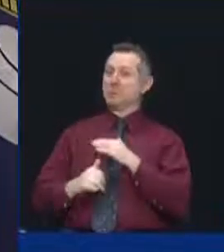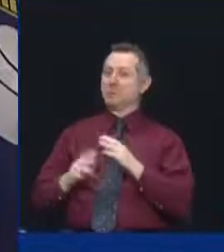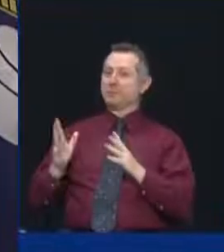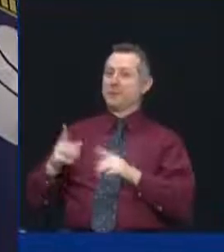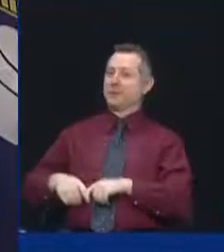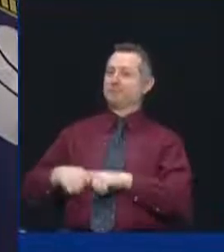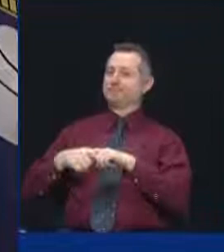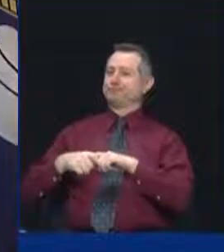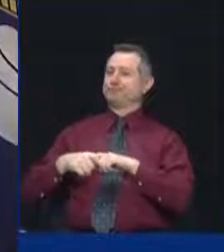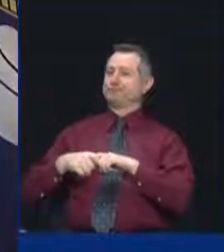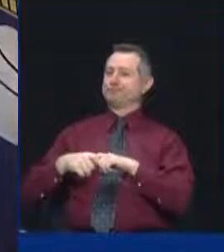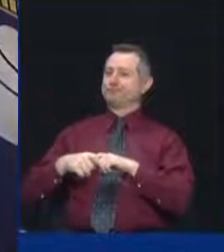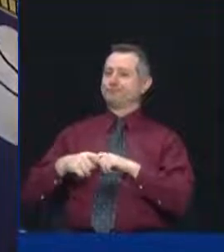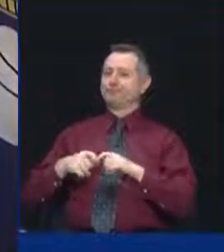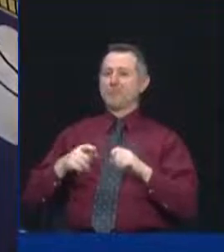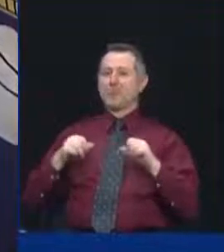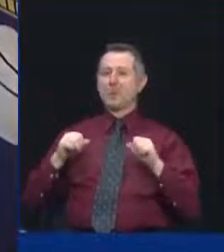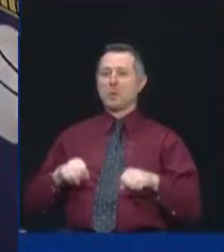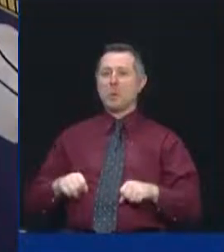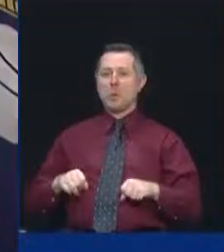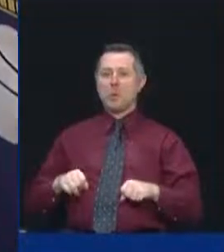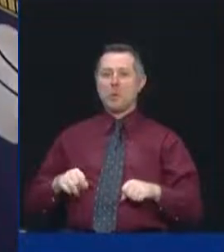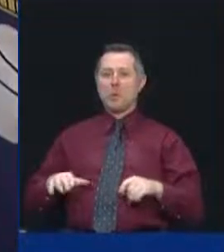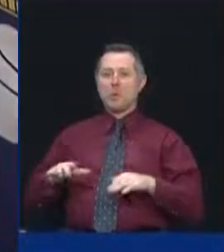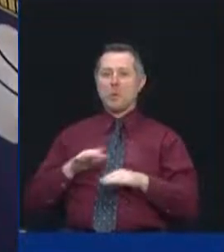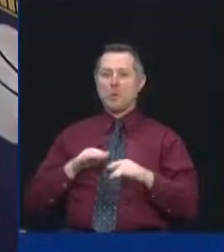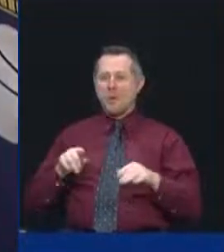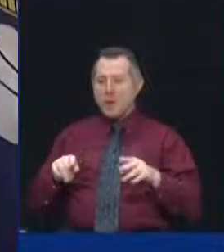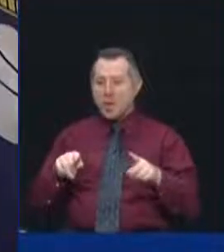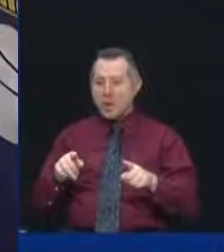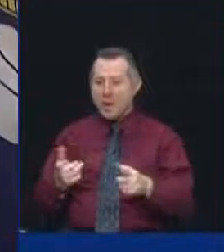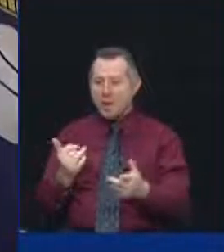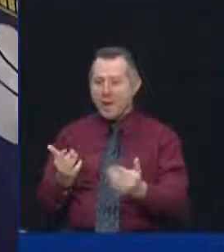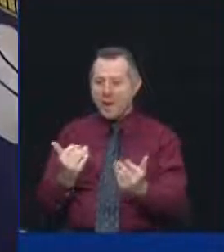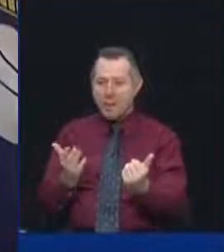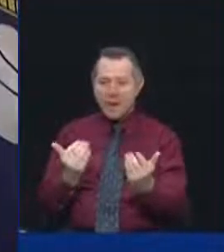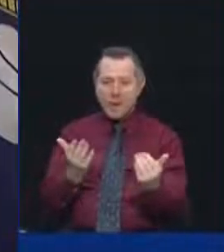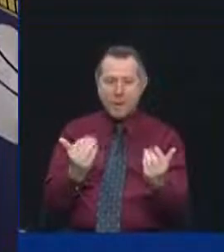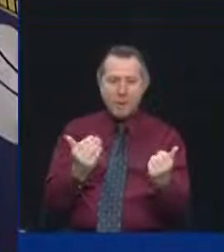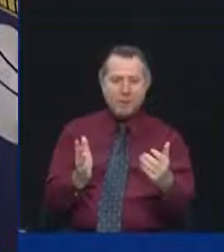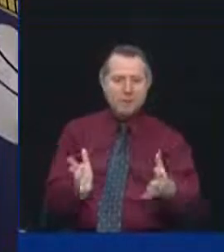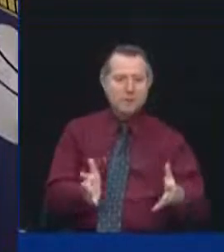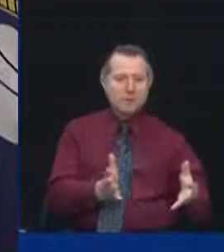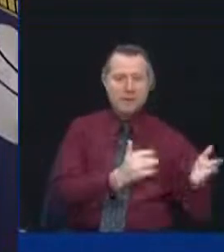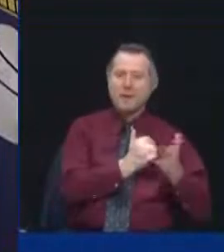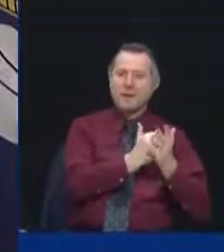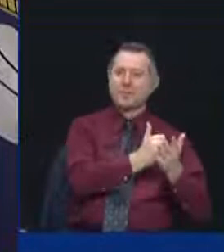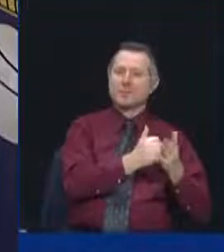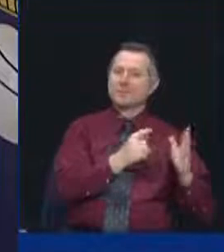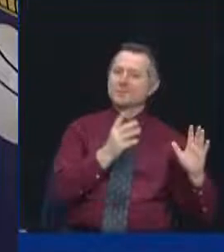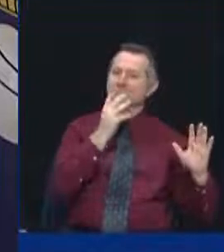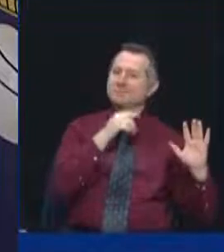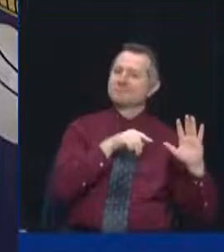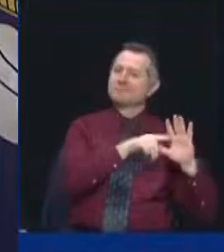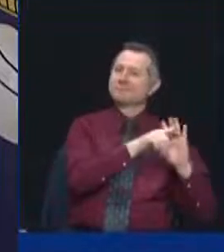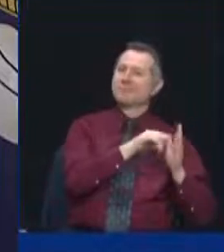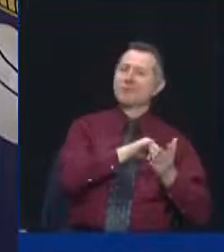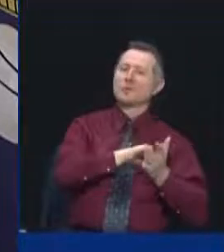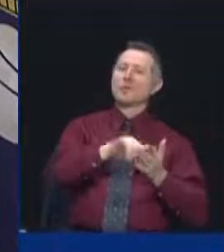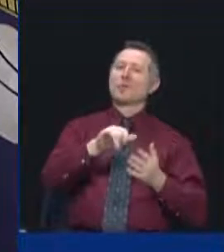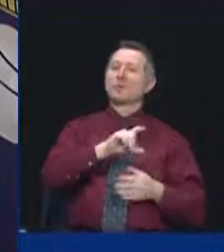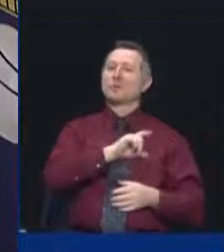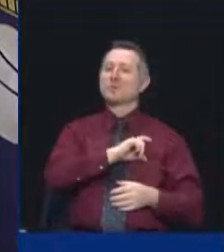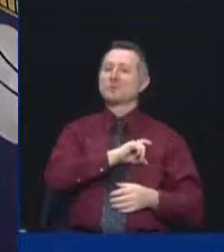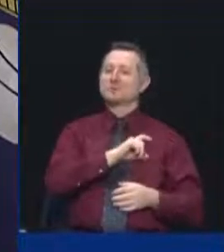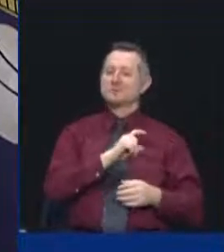for interventions where NYPD and social workers reached out